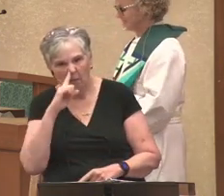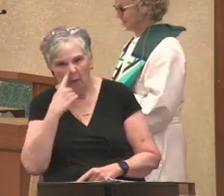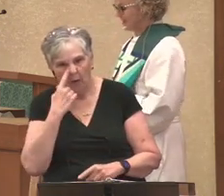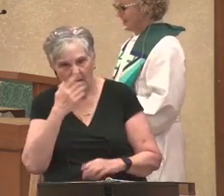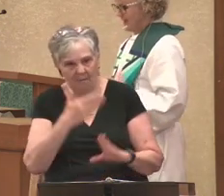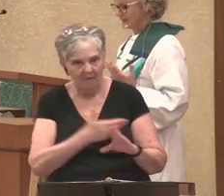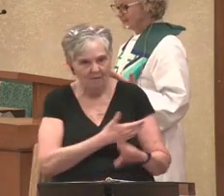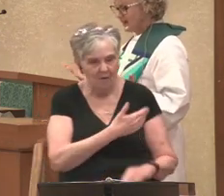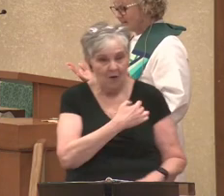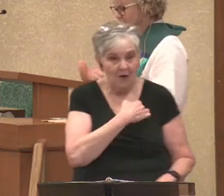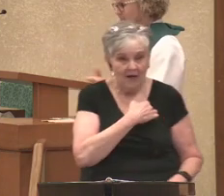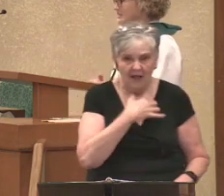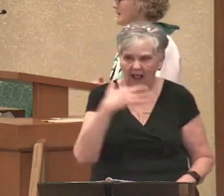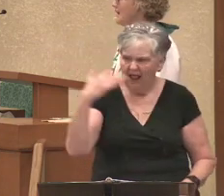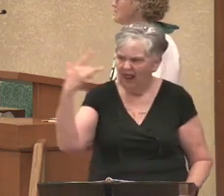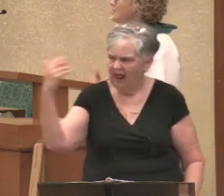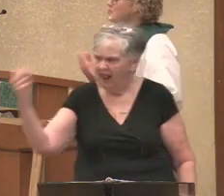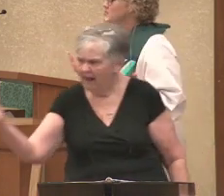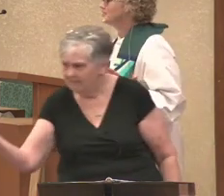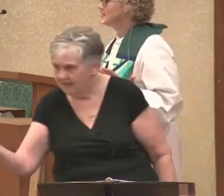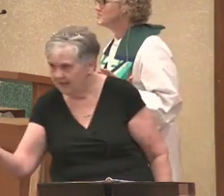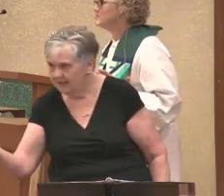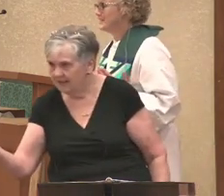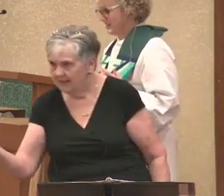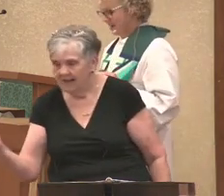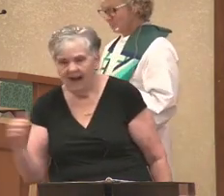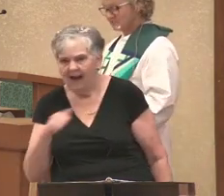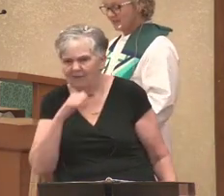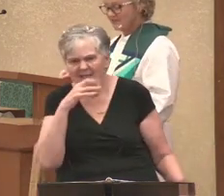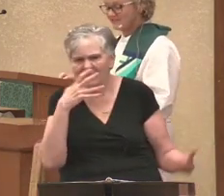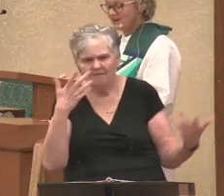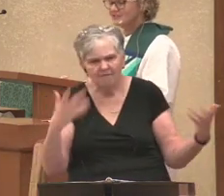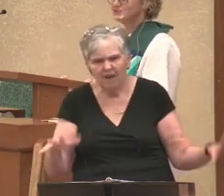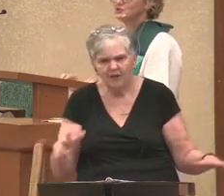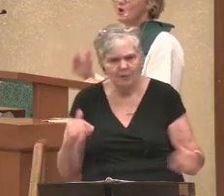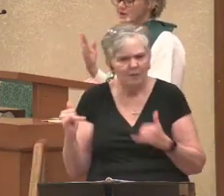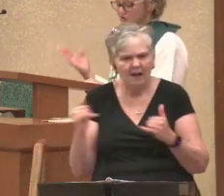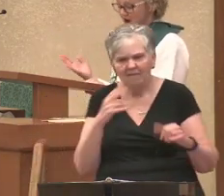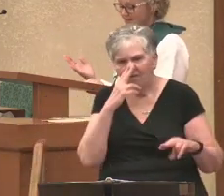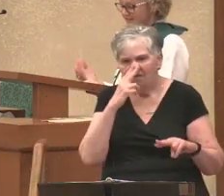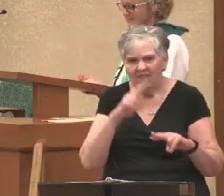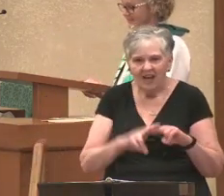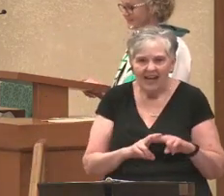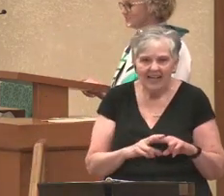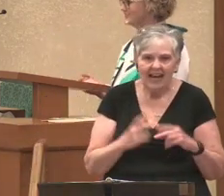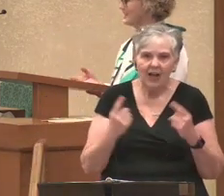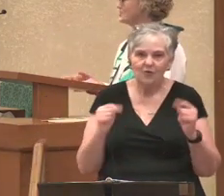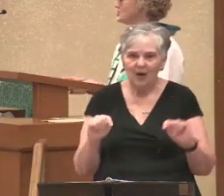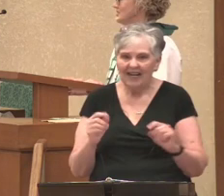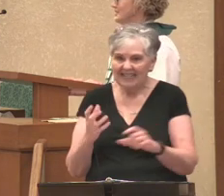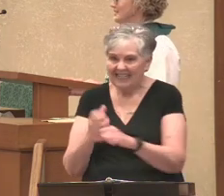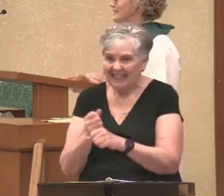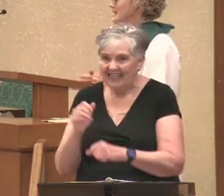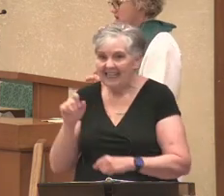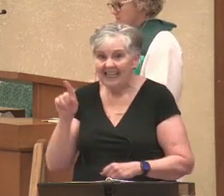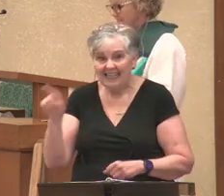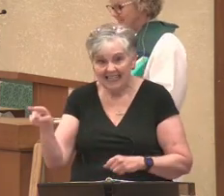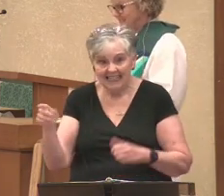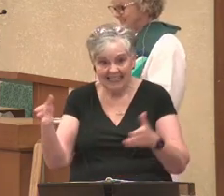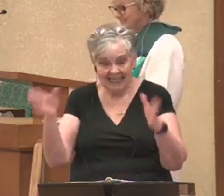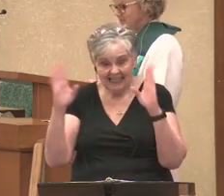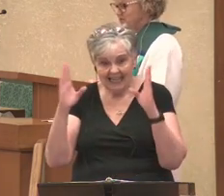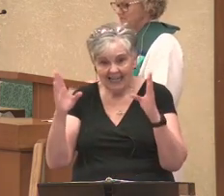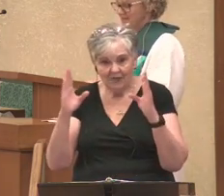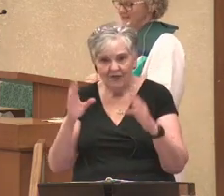I did and left. Well, I wasn't done playing. I was having fun, so I tried to get his attention, but